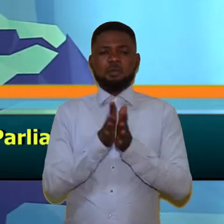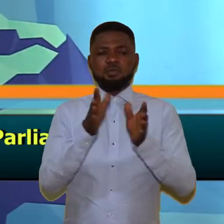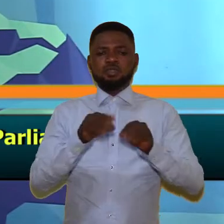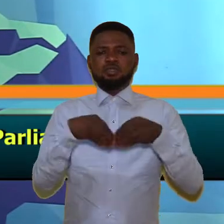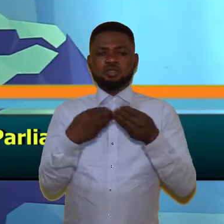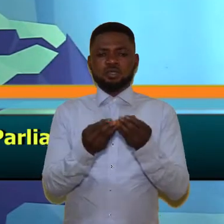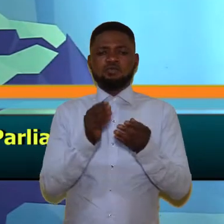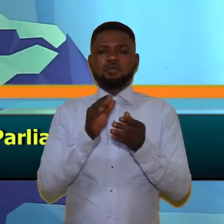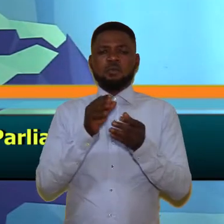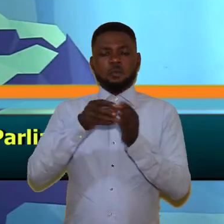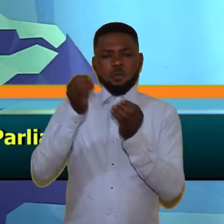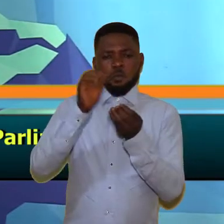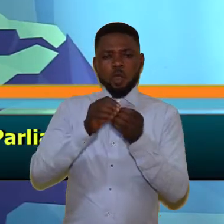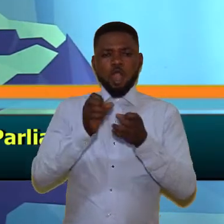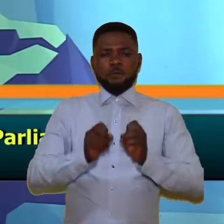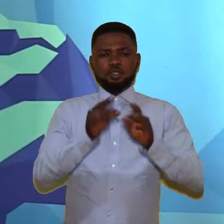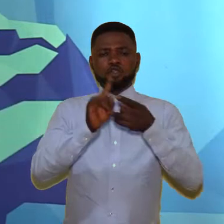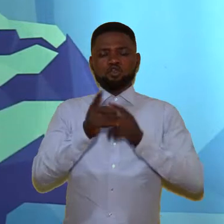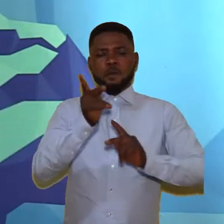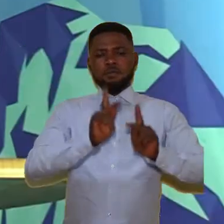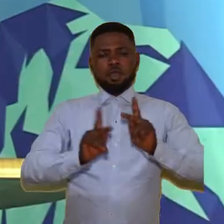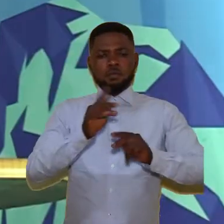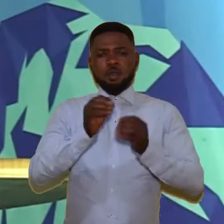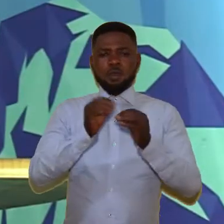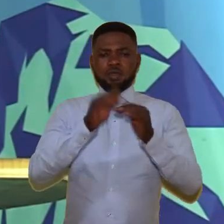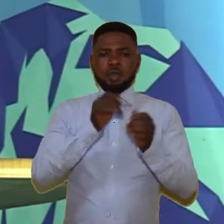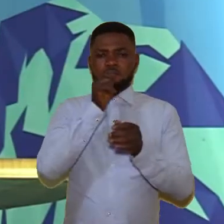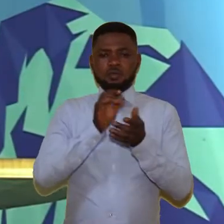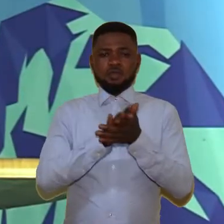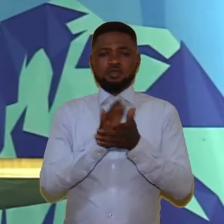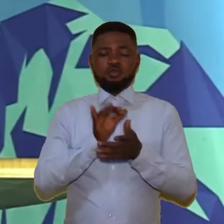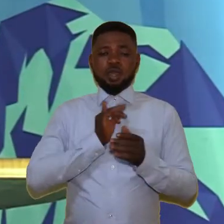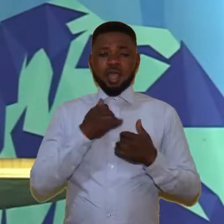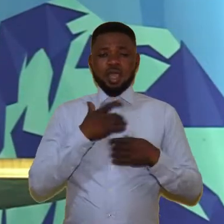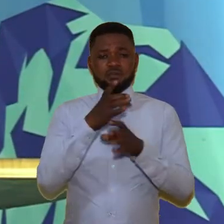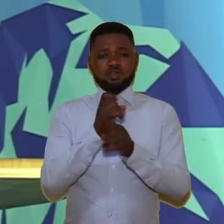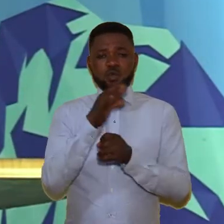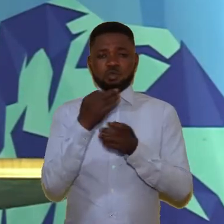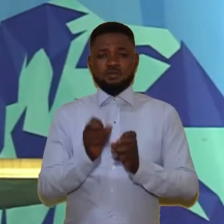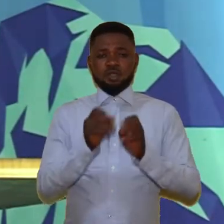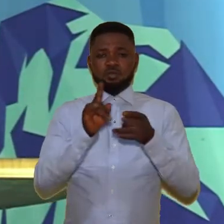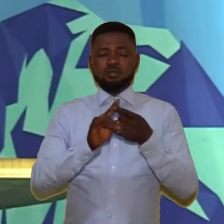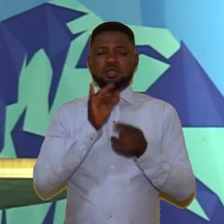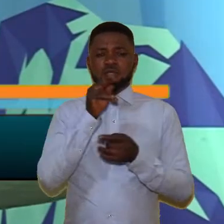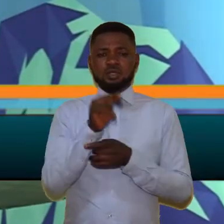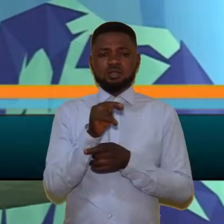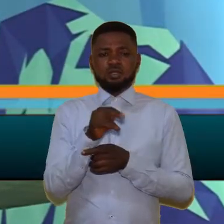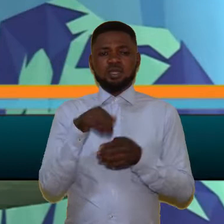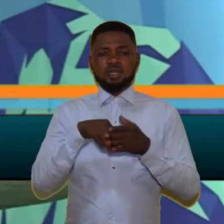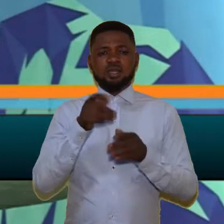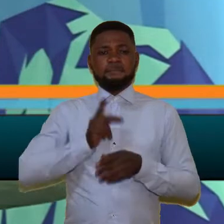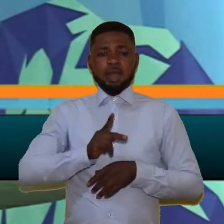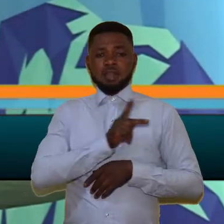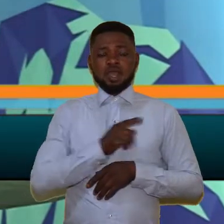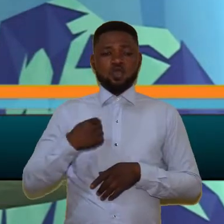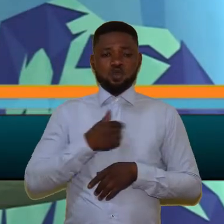gives more opportunity to people more than a private school. And one of the opportunities I have received in the public school is being in the parliament. In the